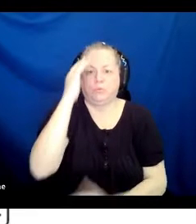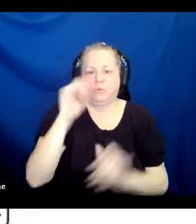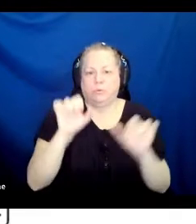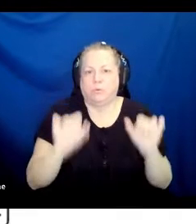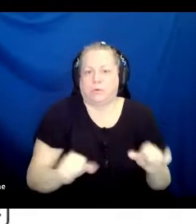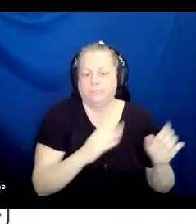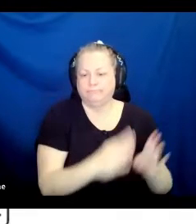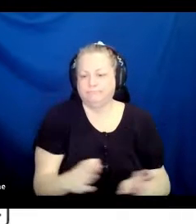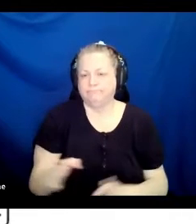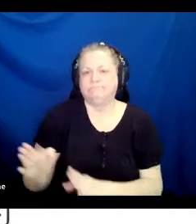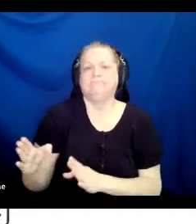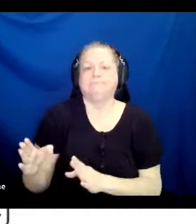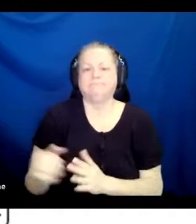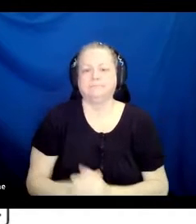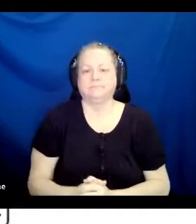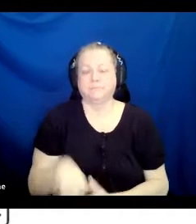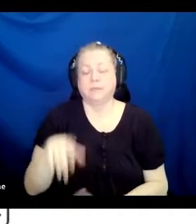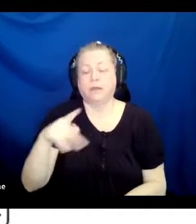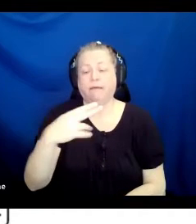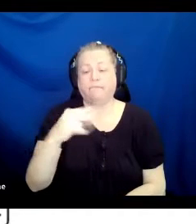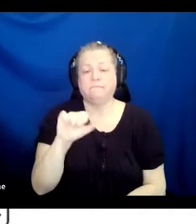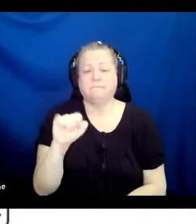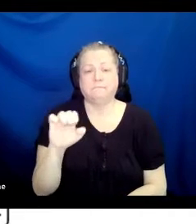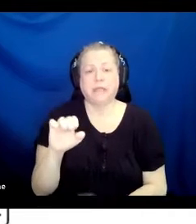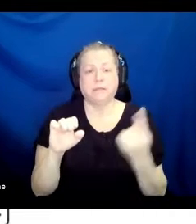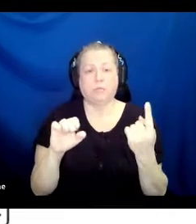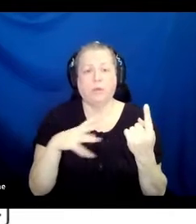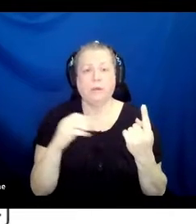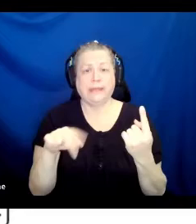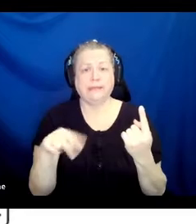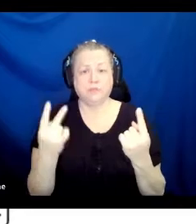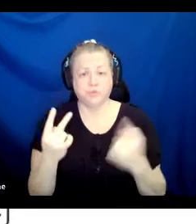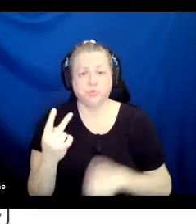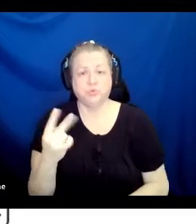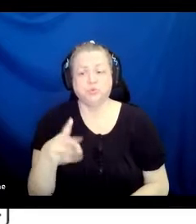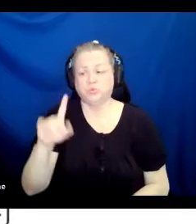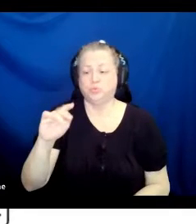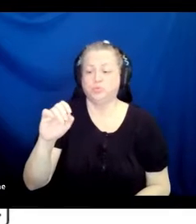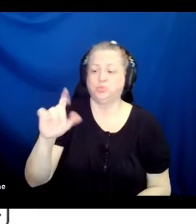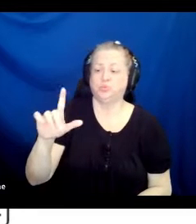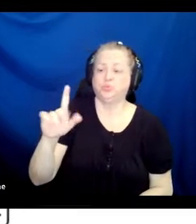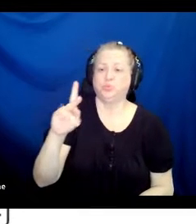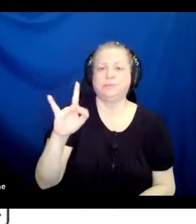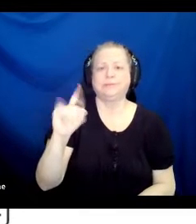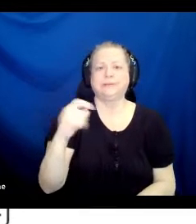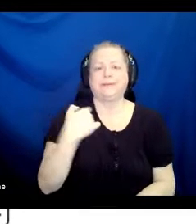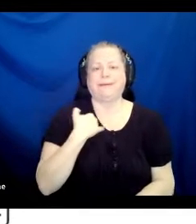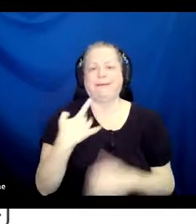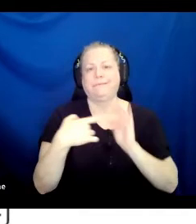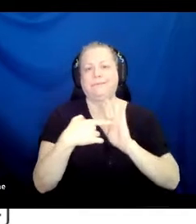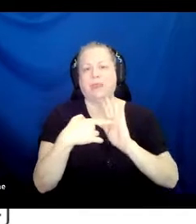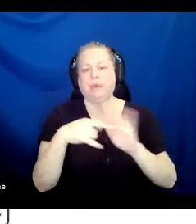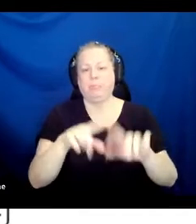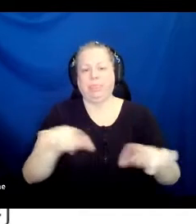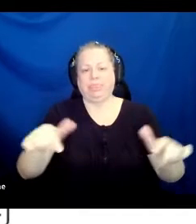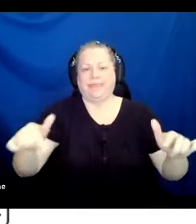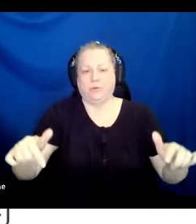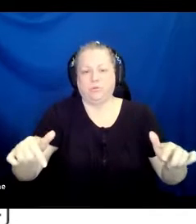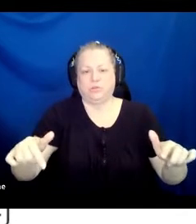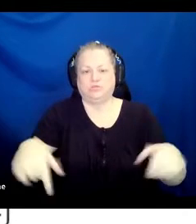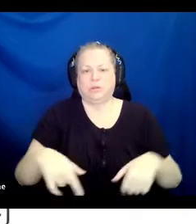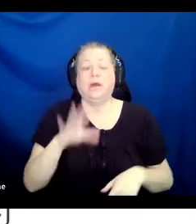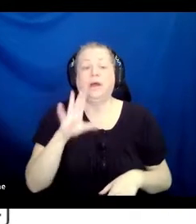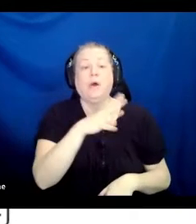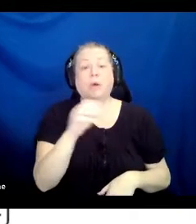phase 1 and phase 2 toolkits, there is sample language. And I want to say this slide deck